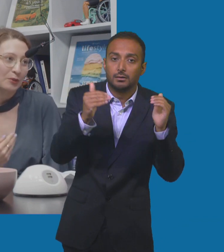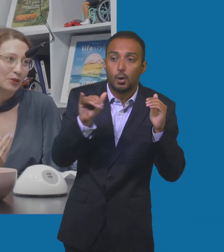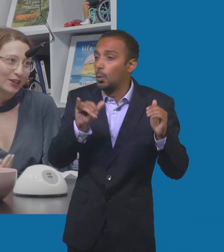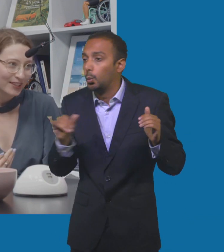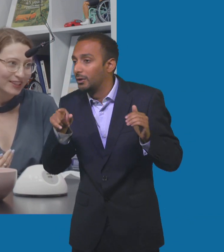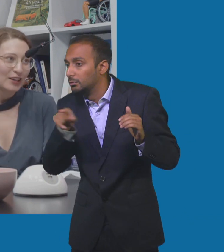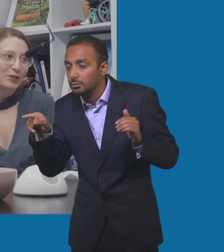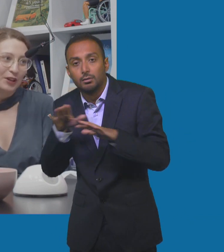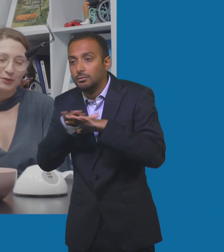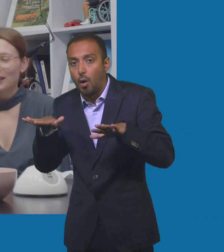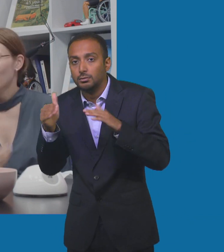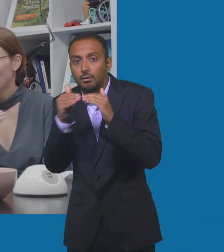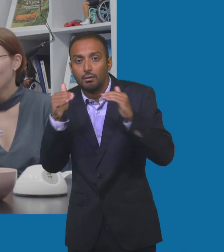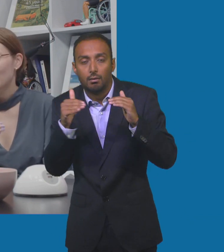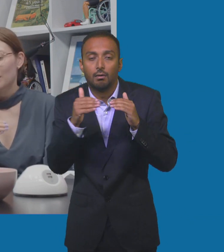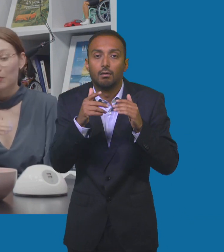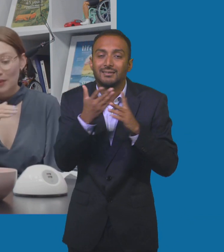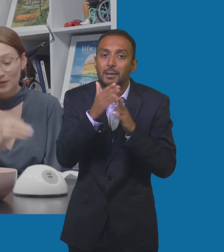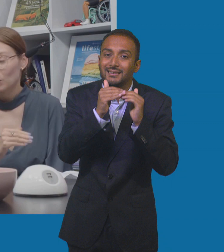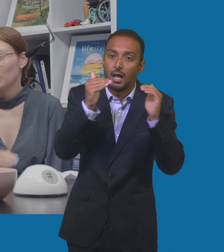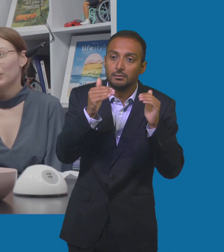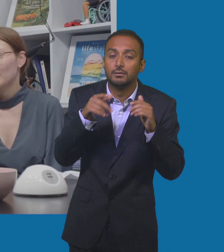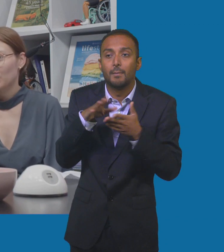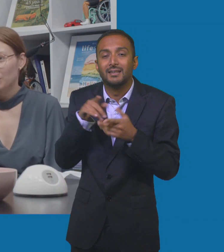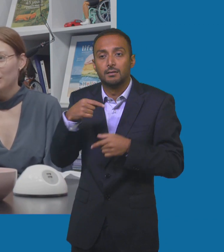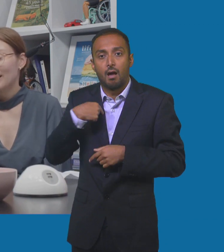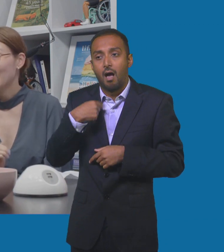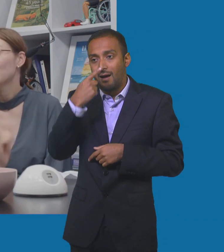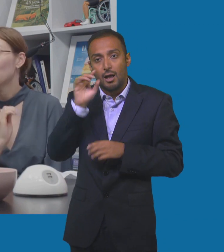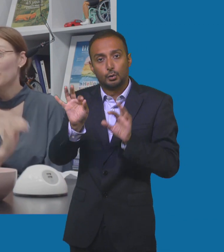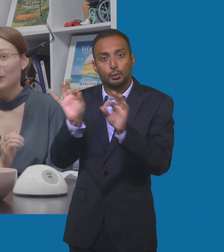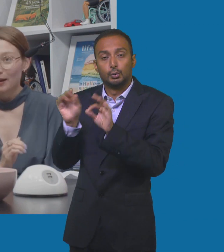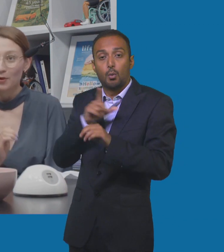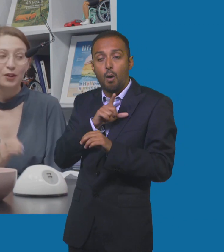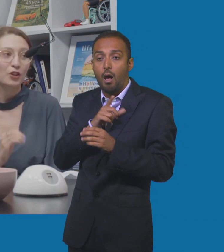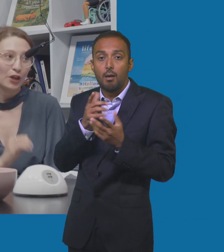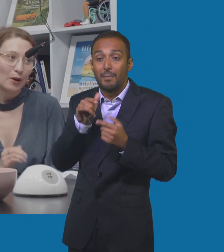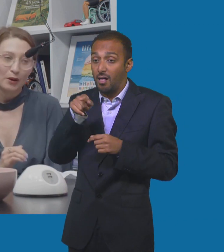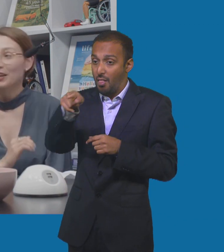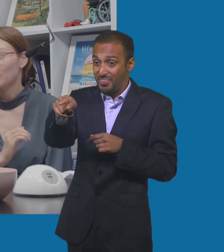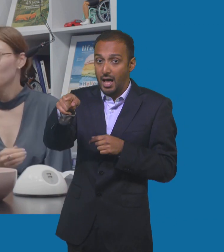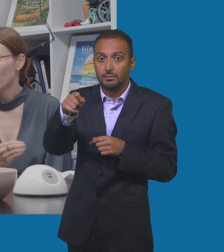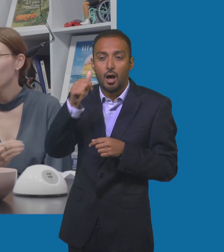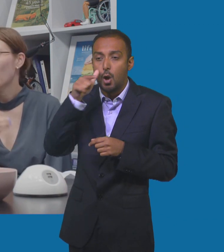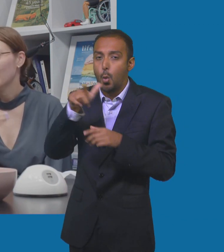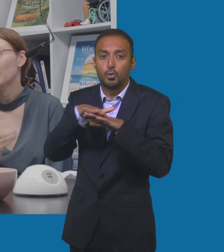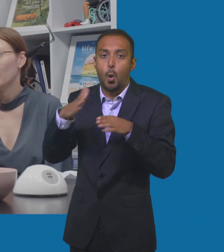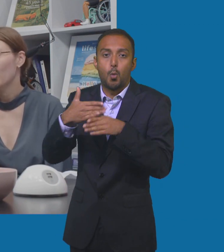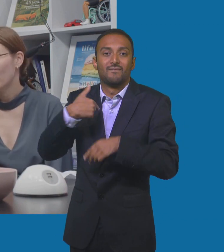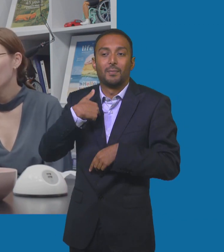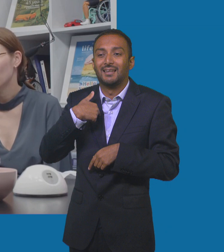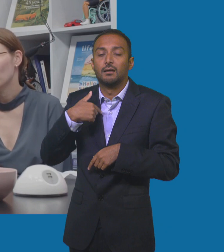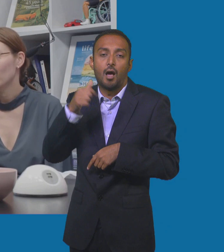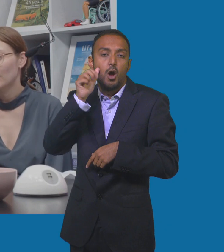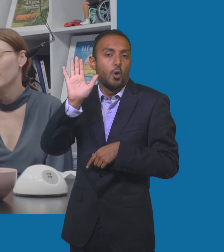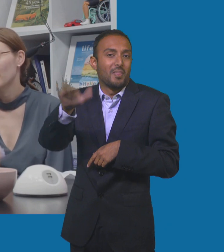informed consumer choice. So you're able to say, okay, maybe this charge point doesn't work for me. At least I know that. I'm not going to show up and waste my time. I can go